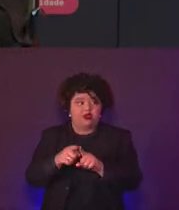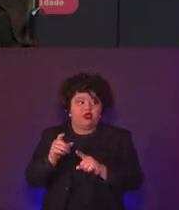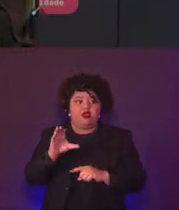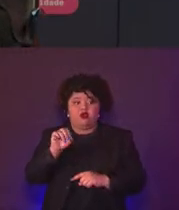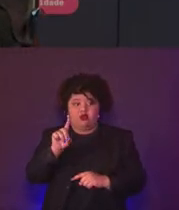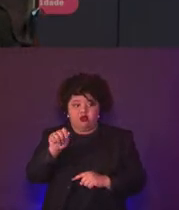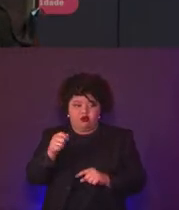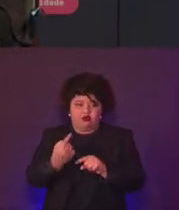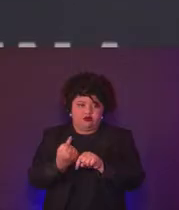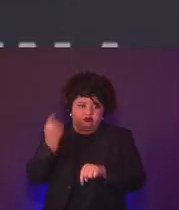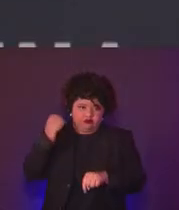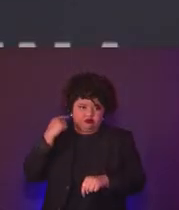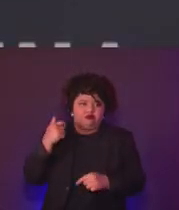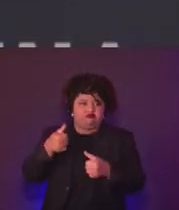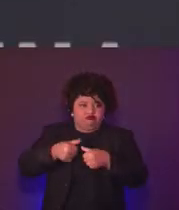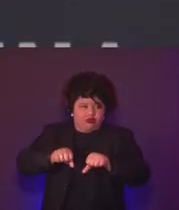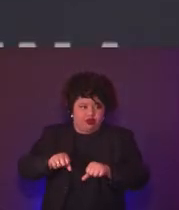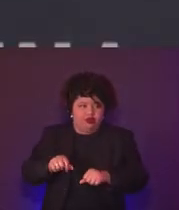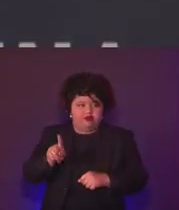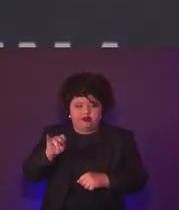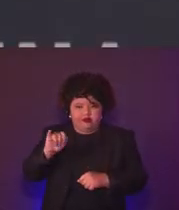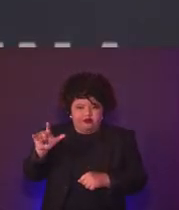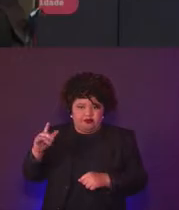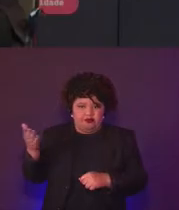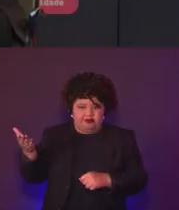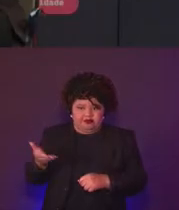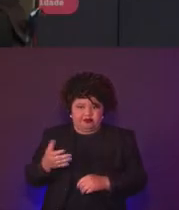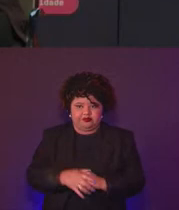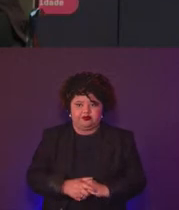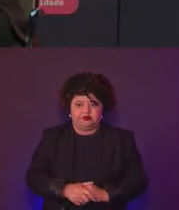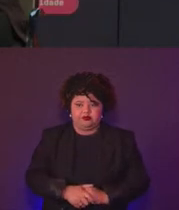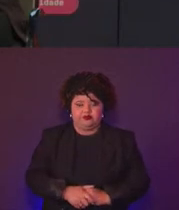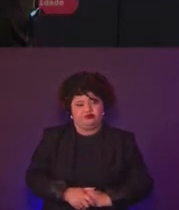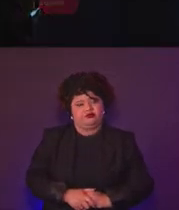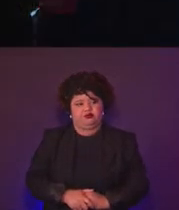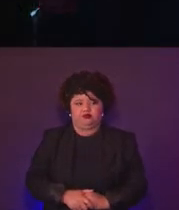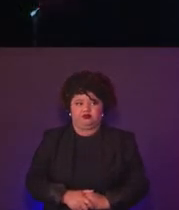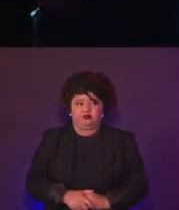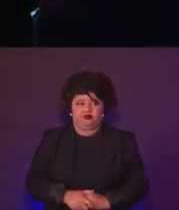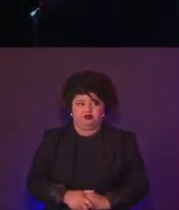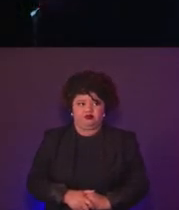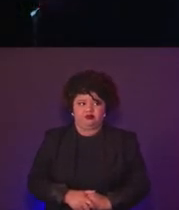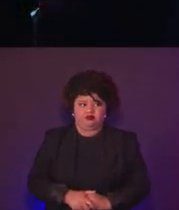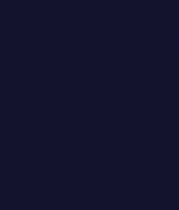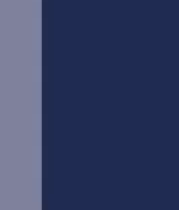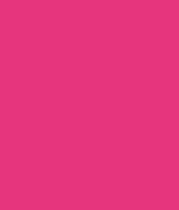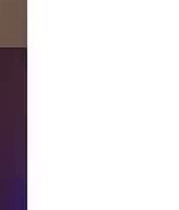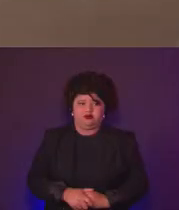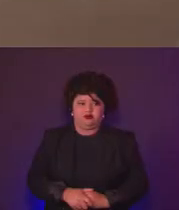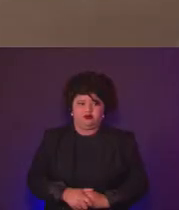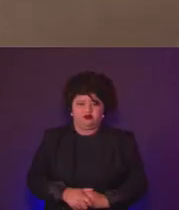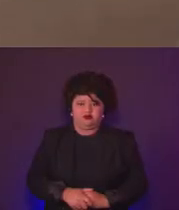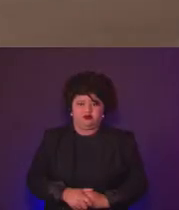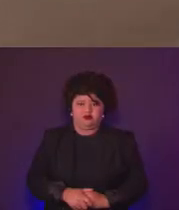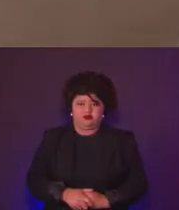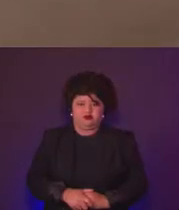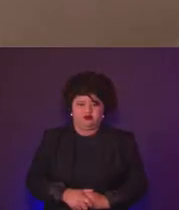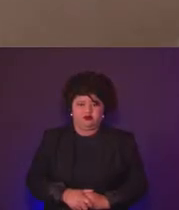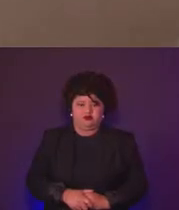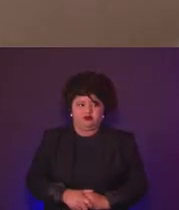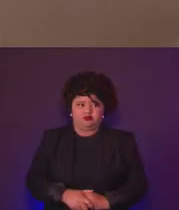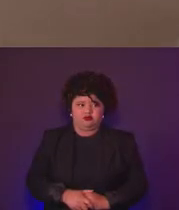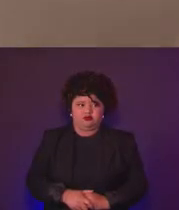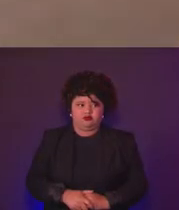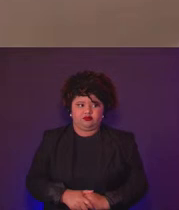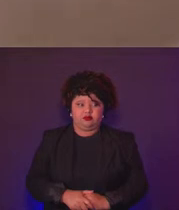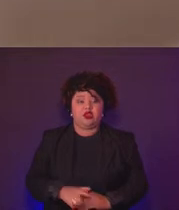the pandemic. Cheryl Phillips, please. I met Phil pretty early on